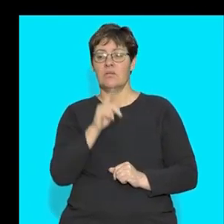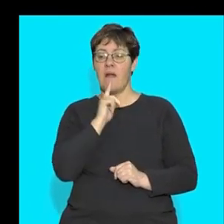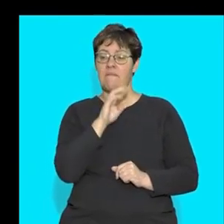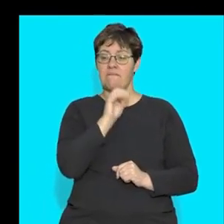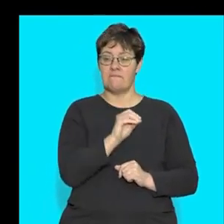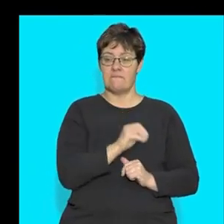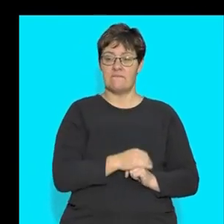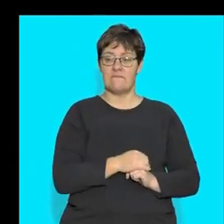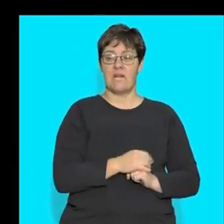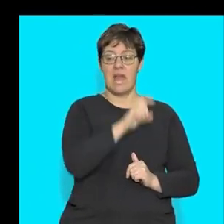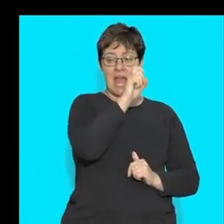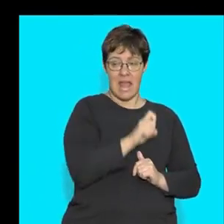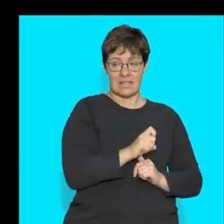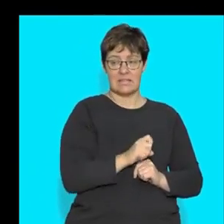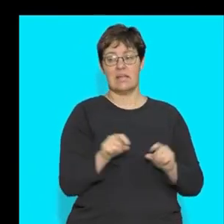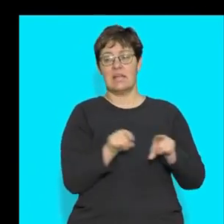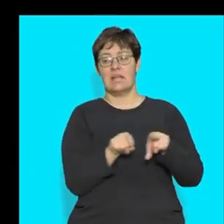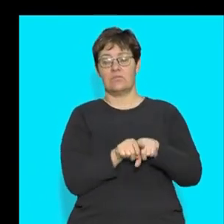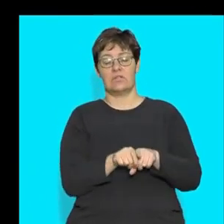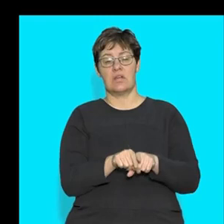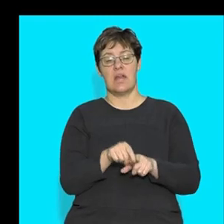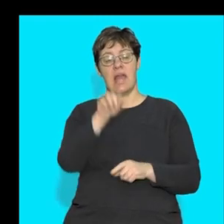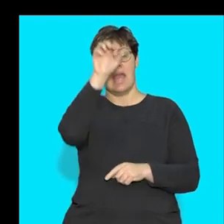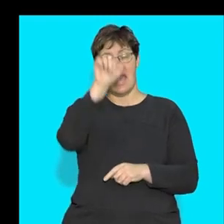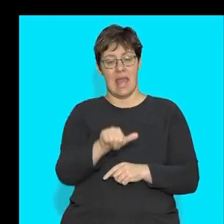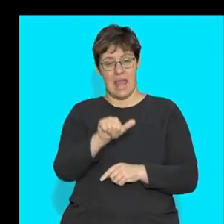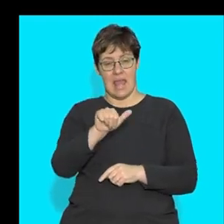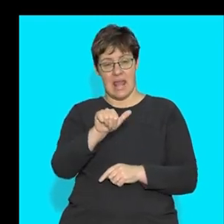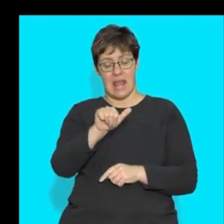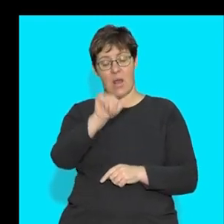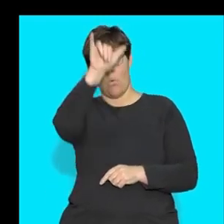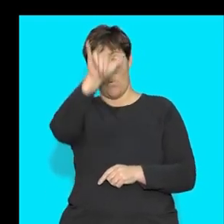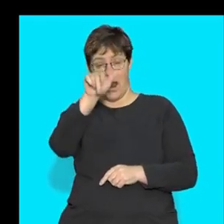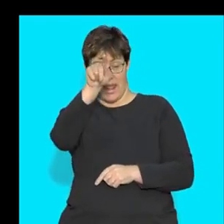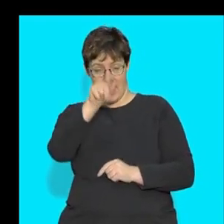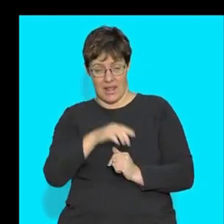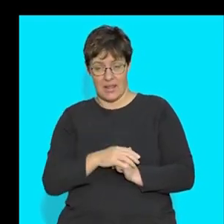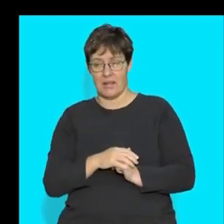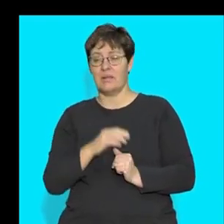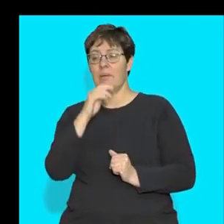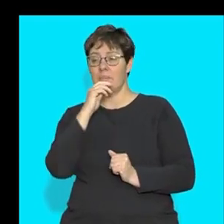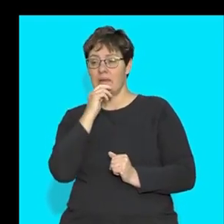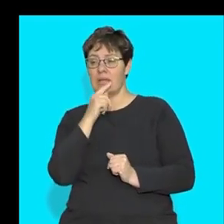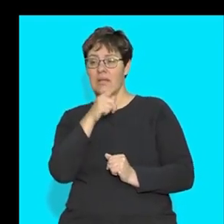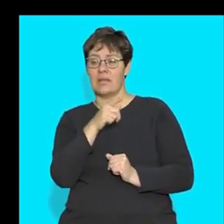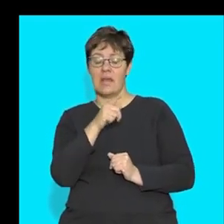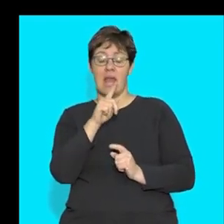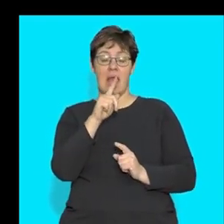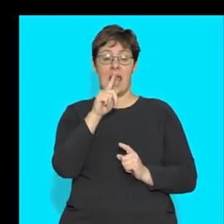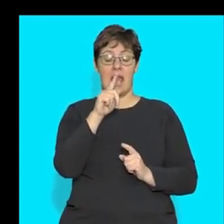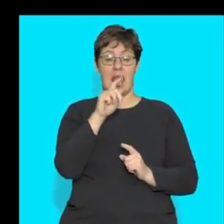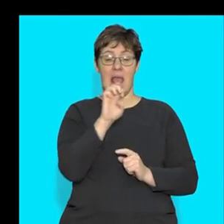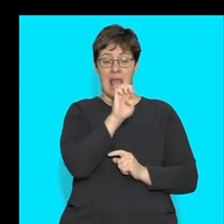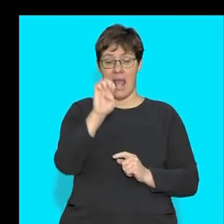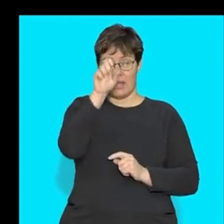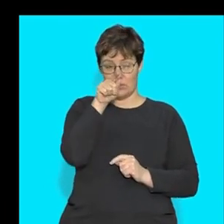log, right? So if I have x is equals to a to the exponent of y, Then this is my exponent, remember, which